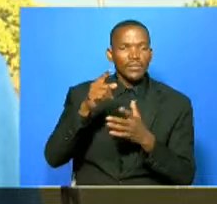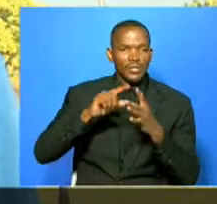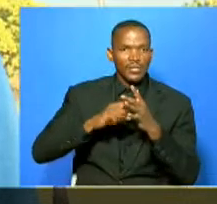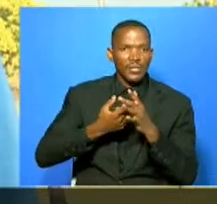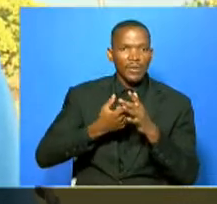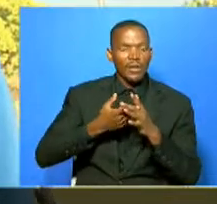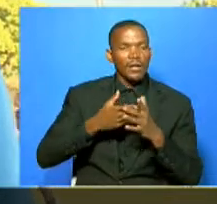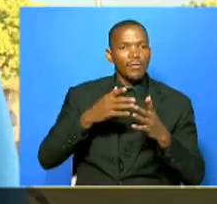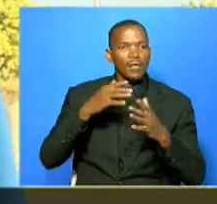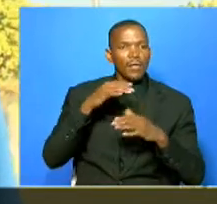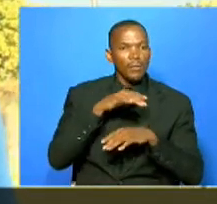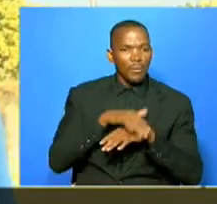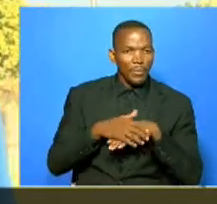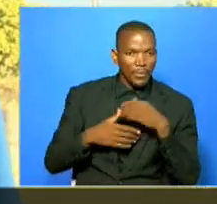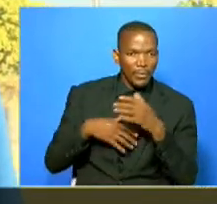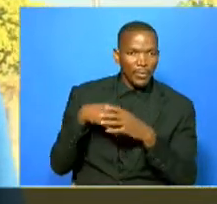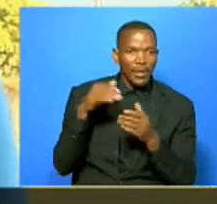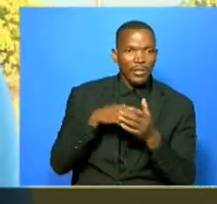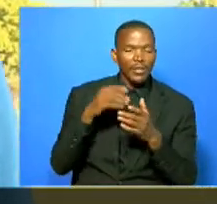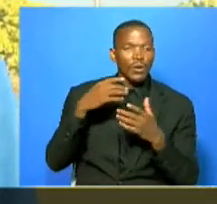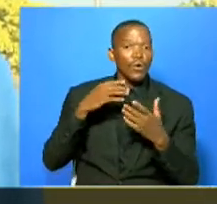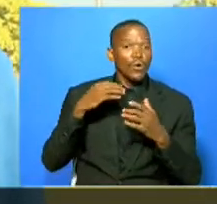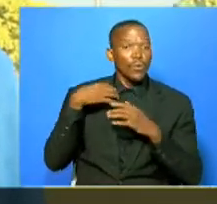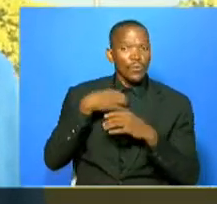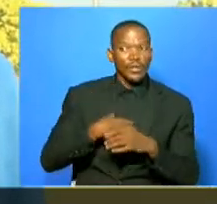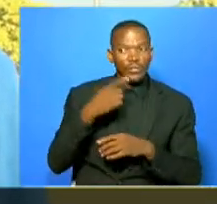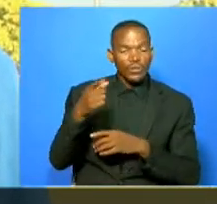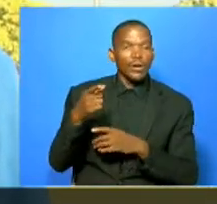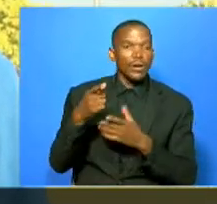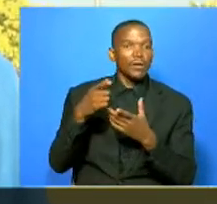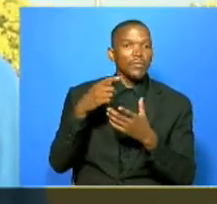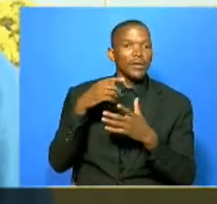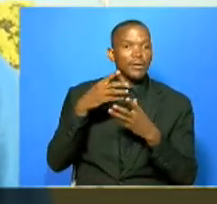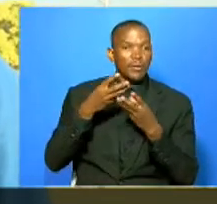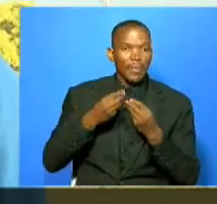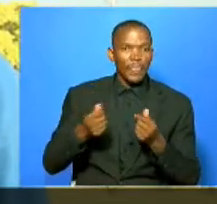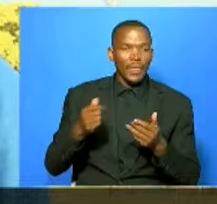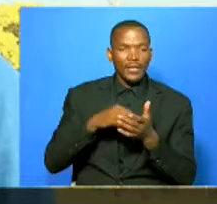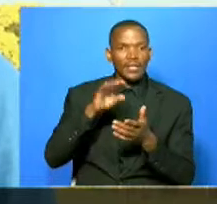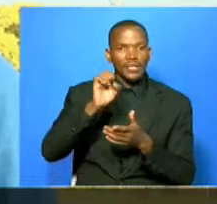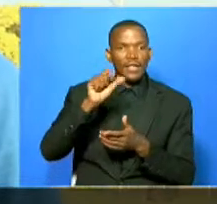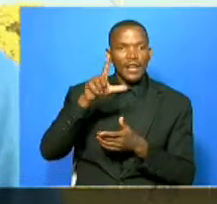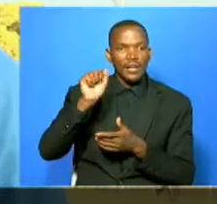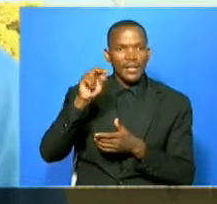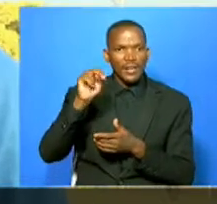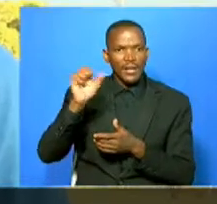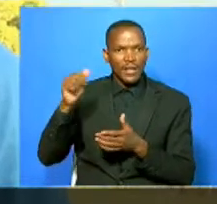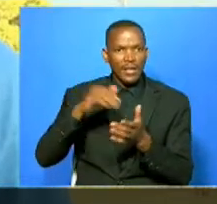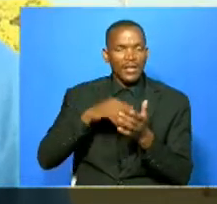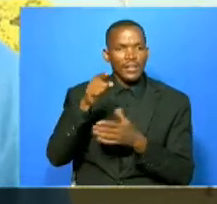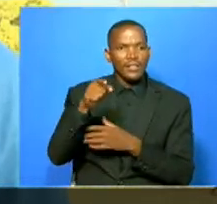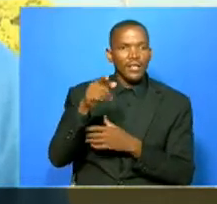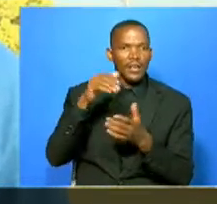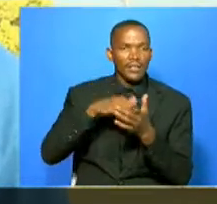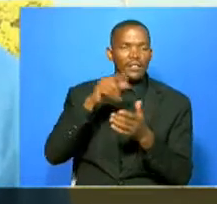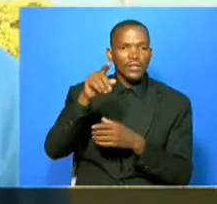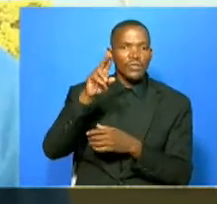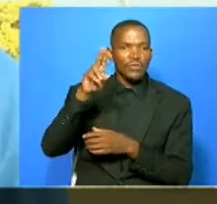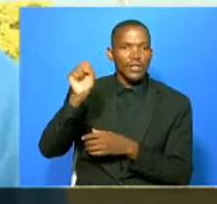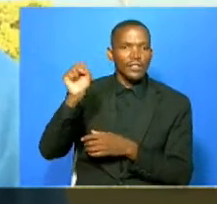her rehab. And we wish her a speedy recovery. SLN Nagali Kutli and Masong Fandiso are in the